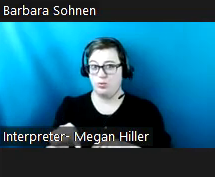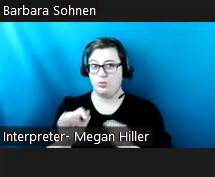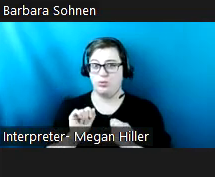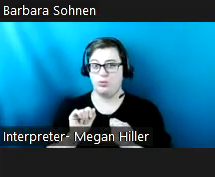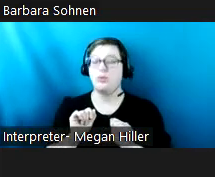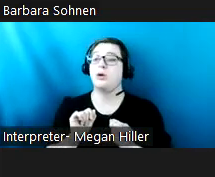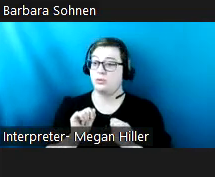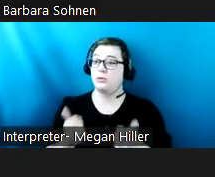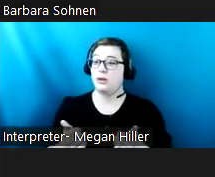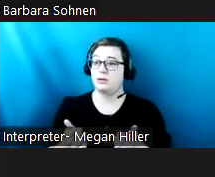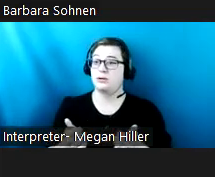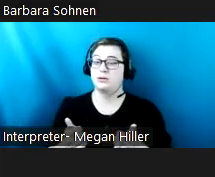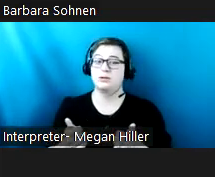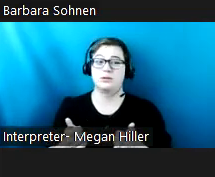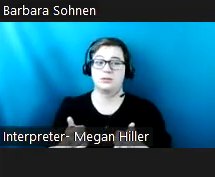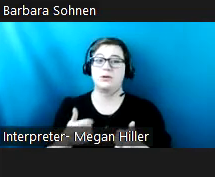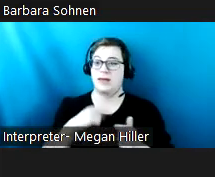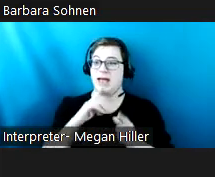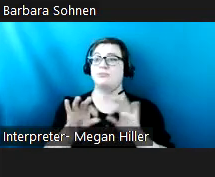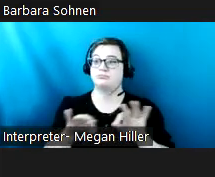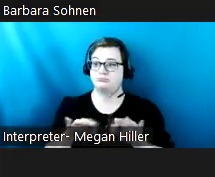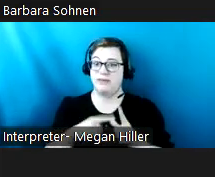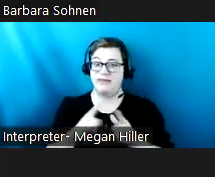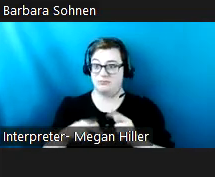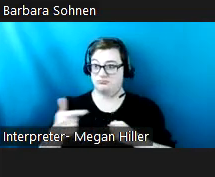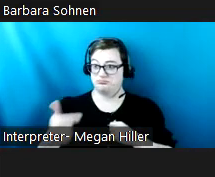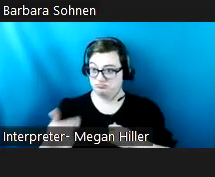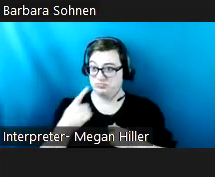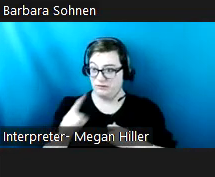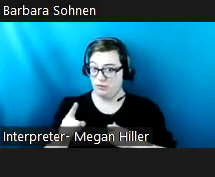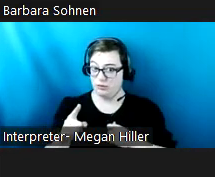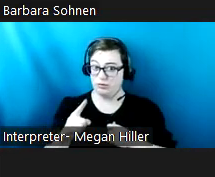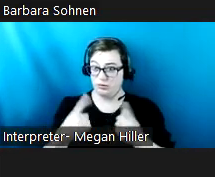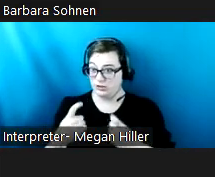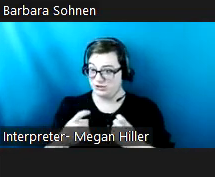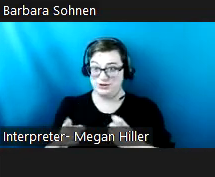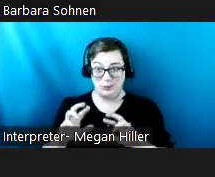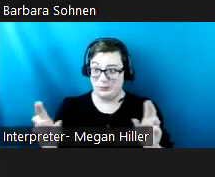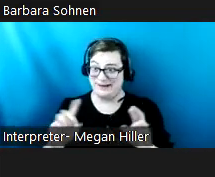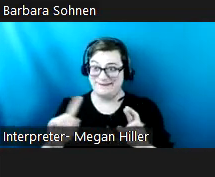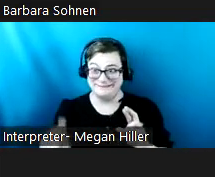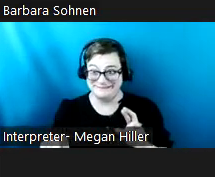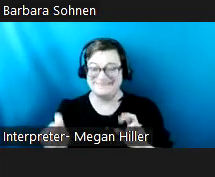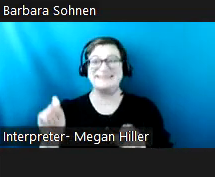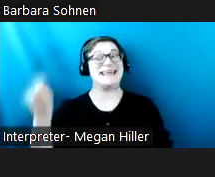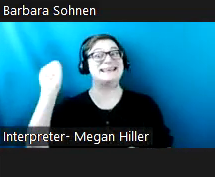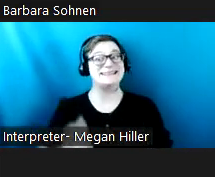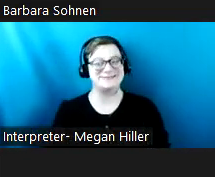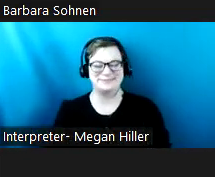Very good. So I'll cover the slide and then go over to you. You were ready to go. Yep. Love